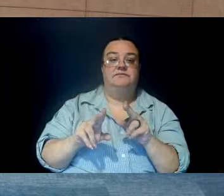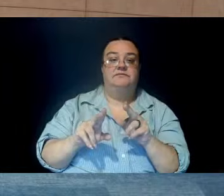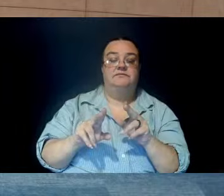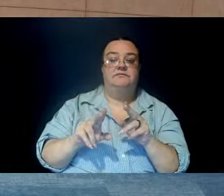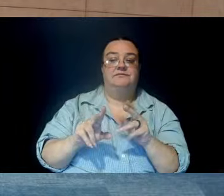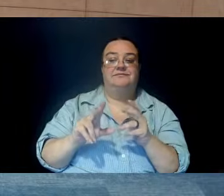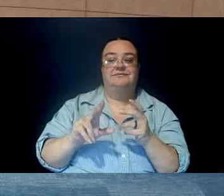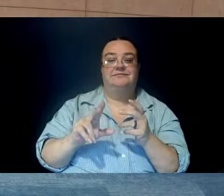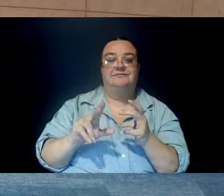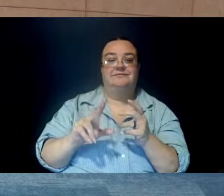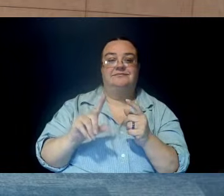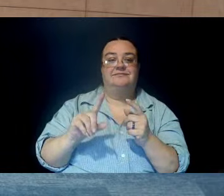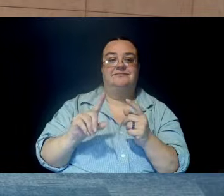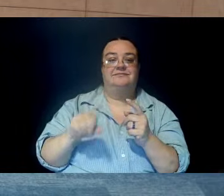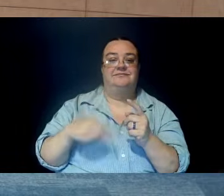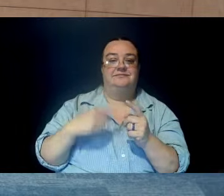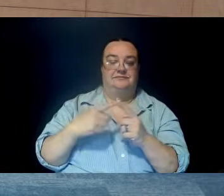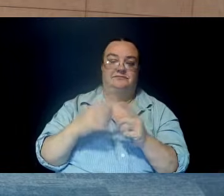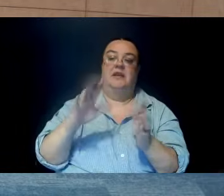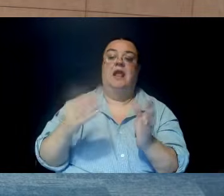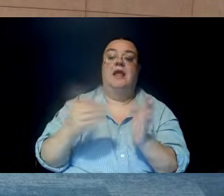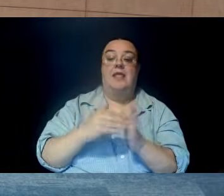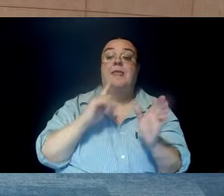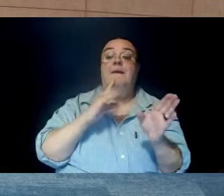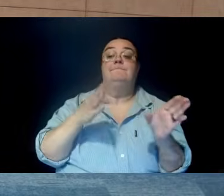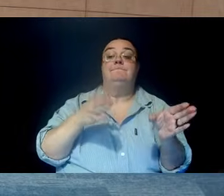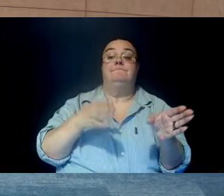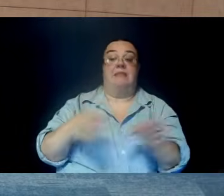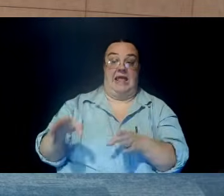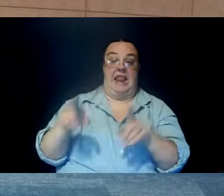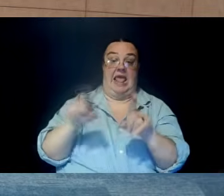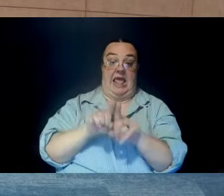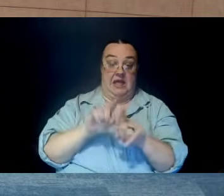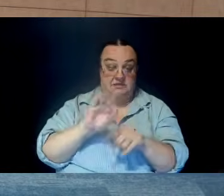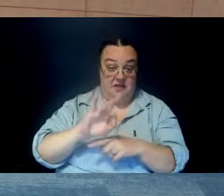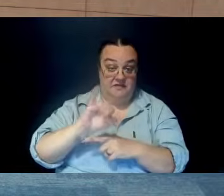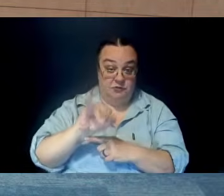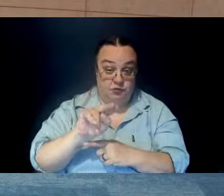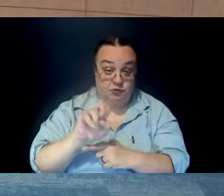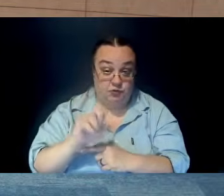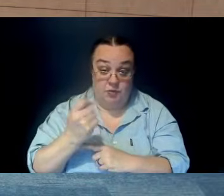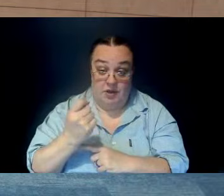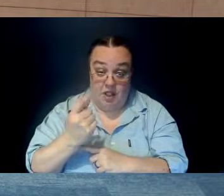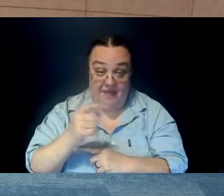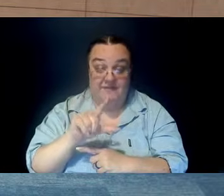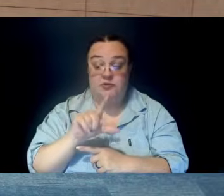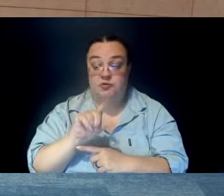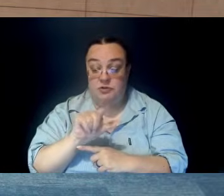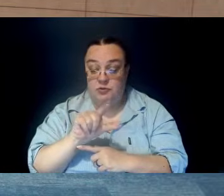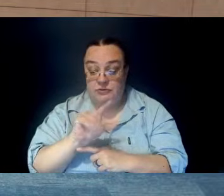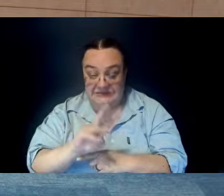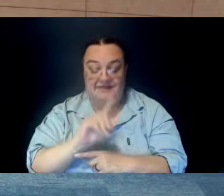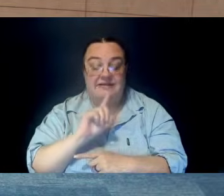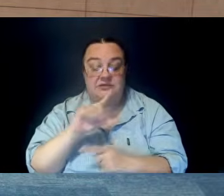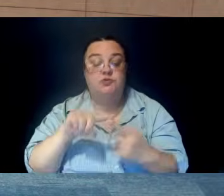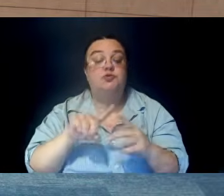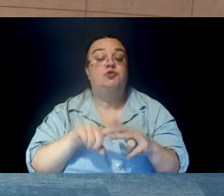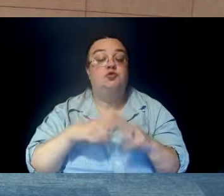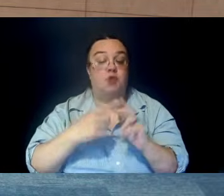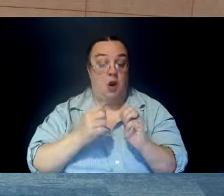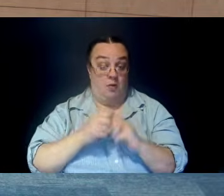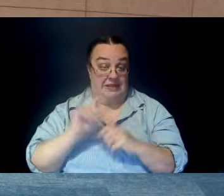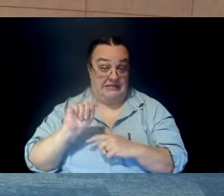about the current, again, the plan as of June 11th, 2026 is to start with